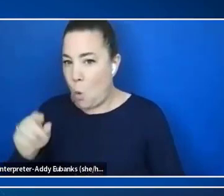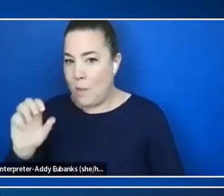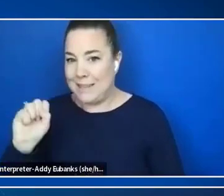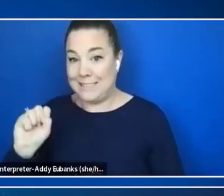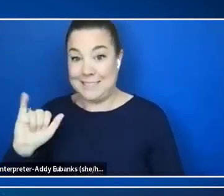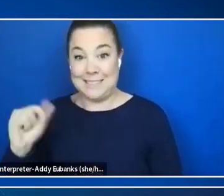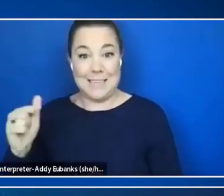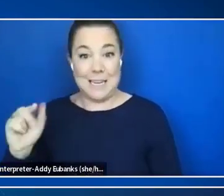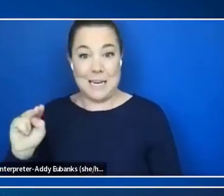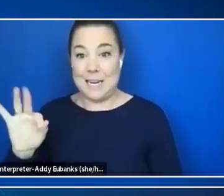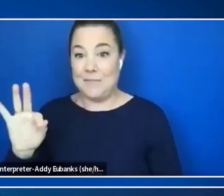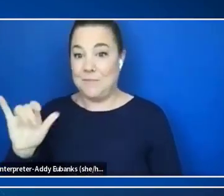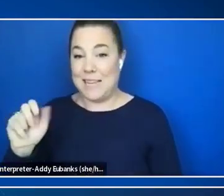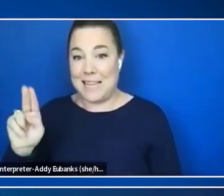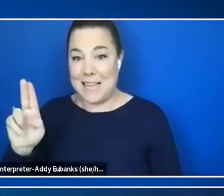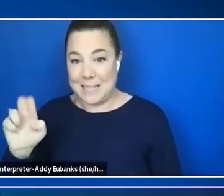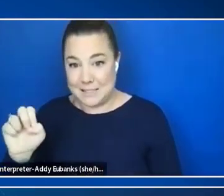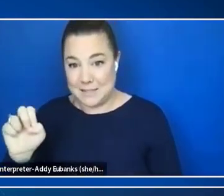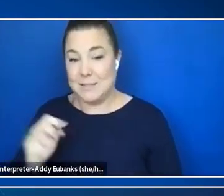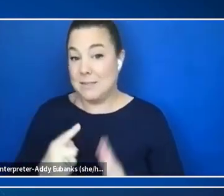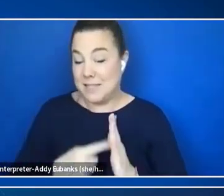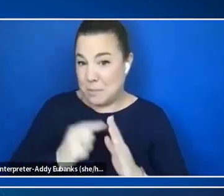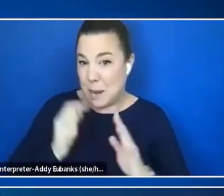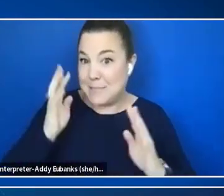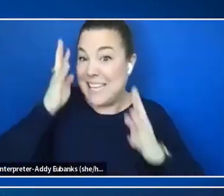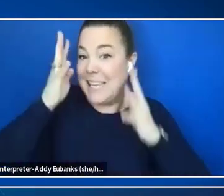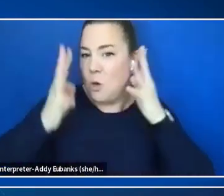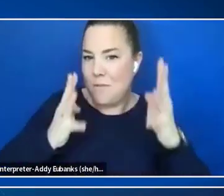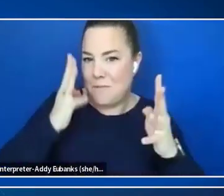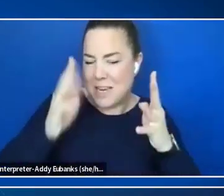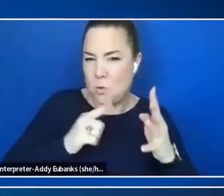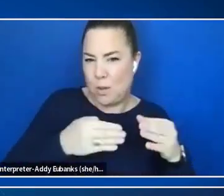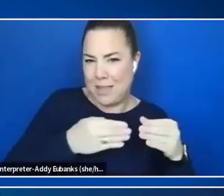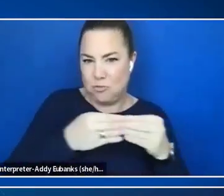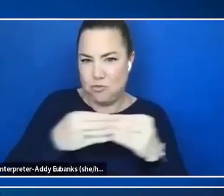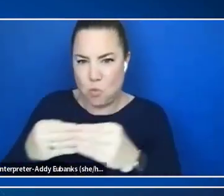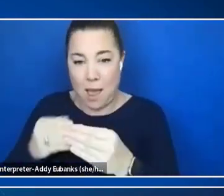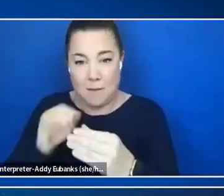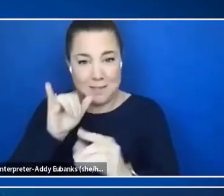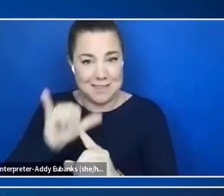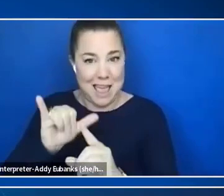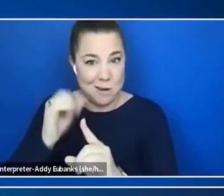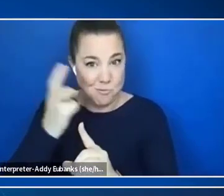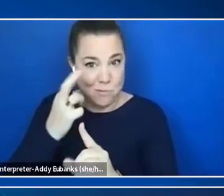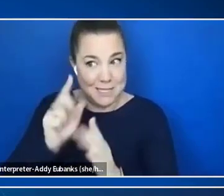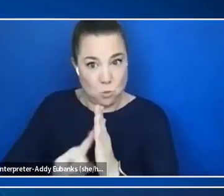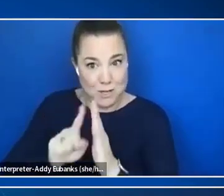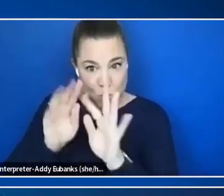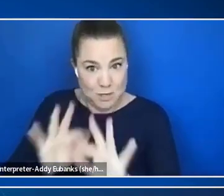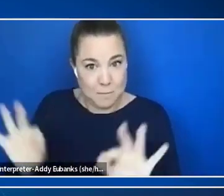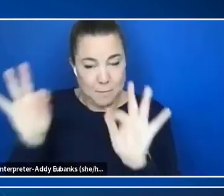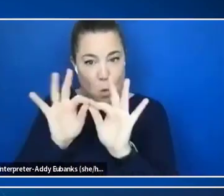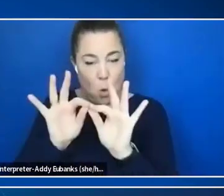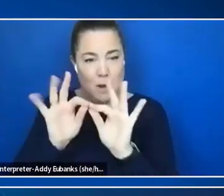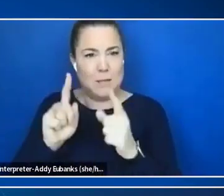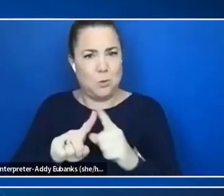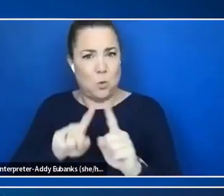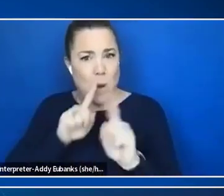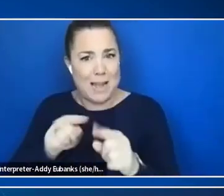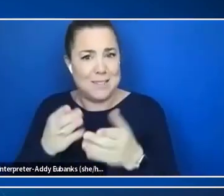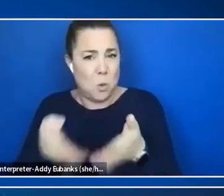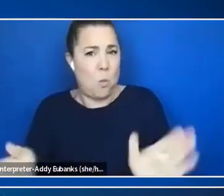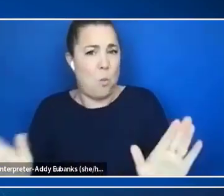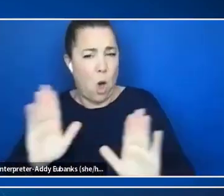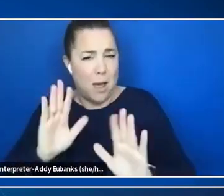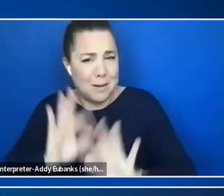some cases, innovation is really driving that. If you're making a new tool that can be distributed broadly to answer new questions, that might